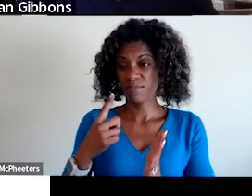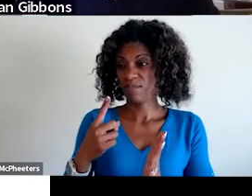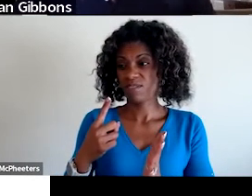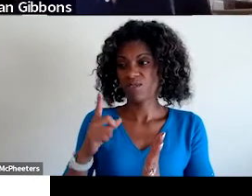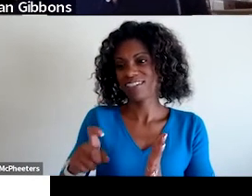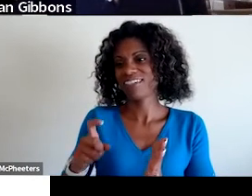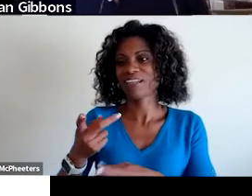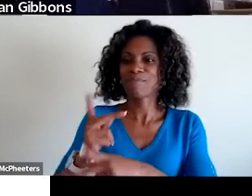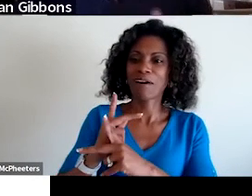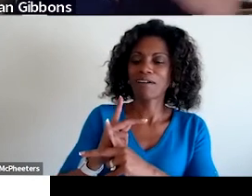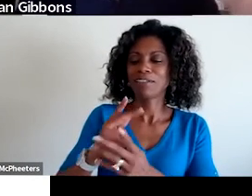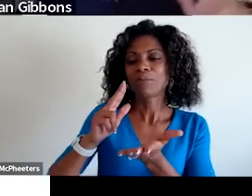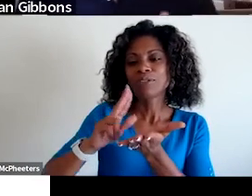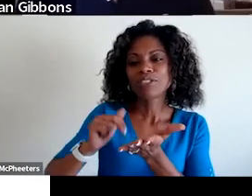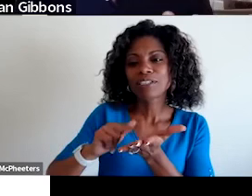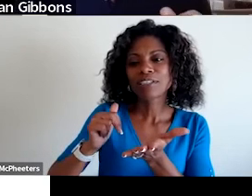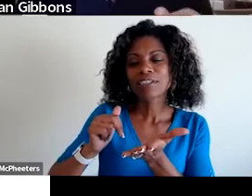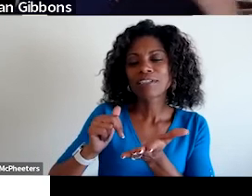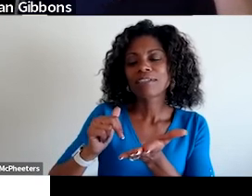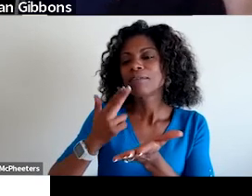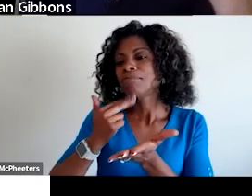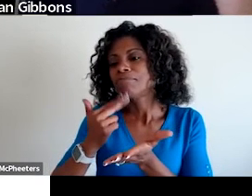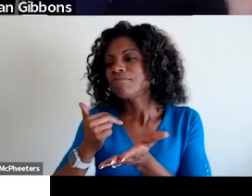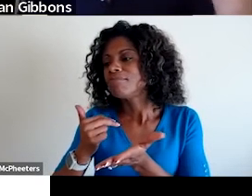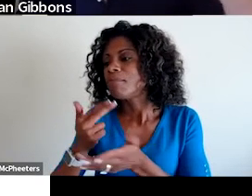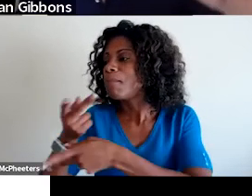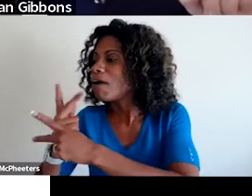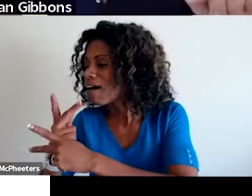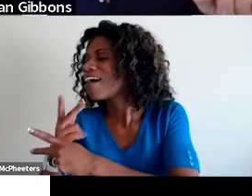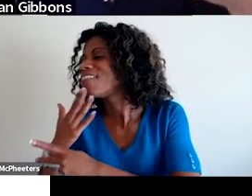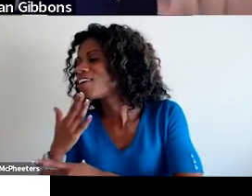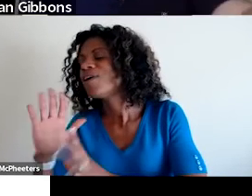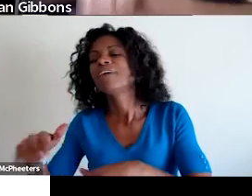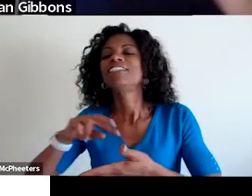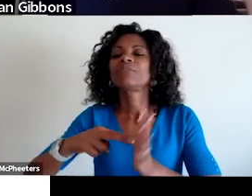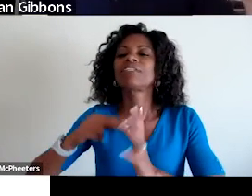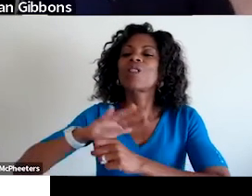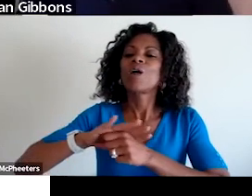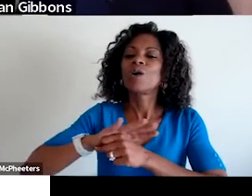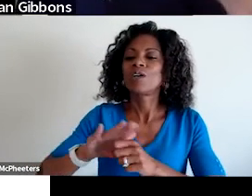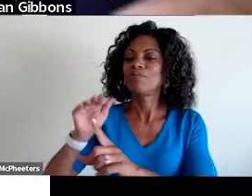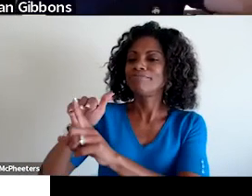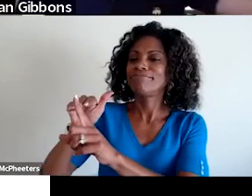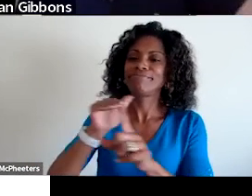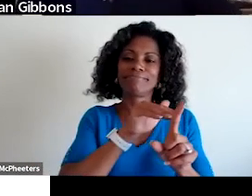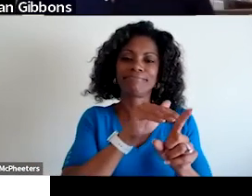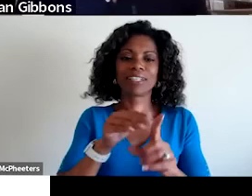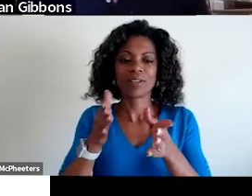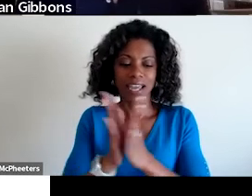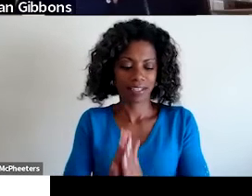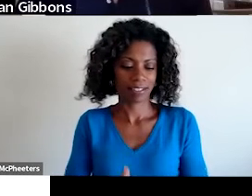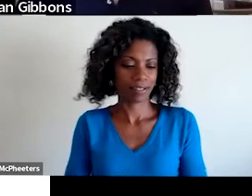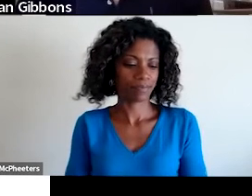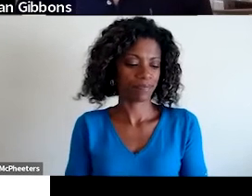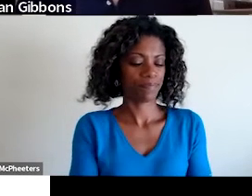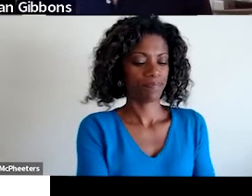sugar, and it's easier to walk down the block to do that. That's kind of what locals are all about. You can learn about the locals at comnetwork.org, and we'll put that in the chat as well. Kareem, if you'll take us forward